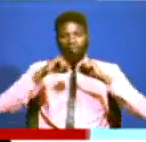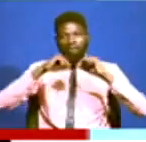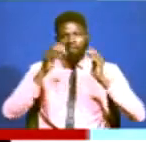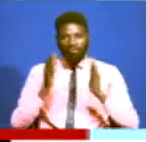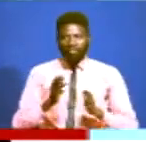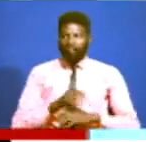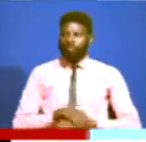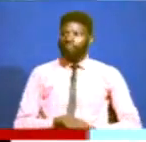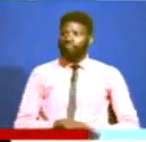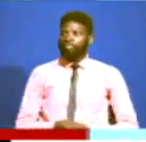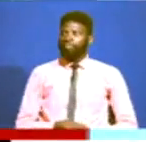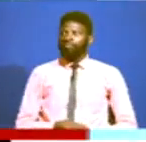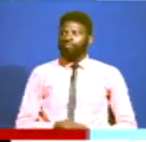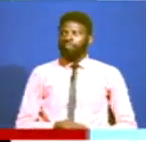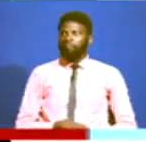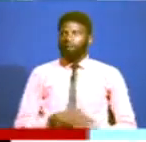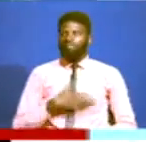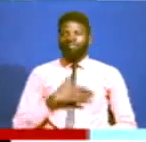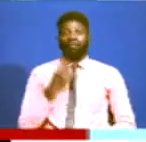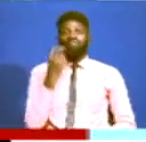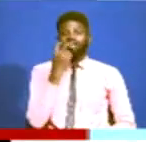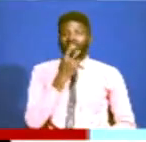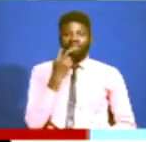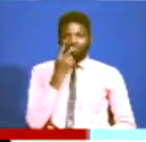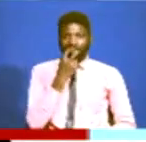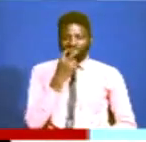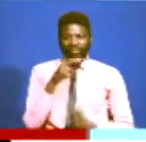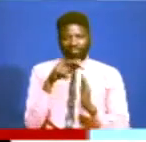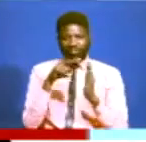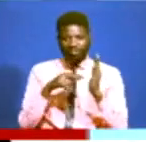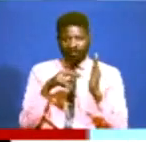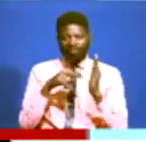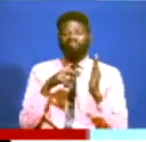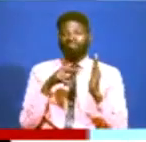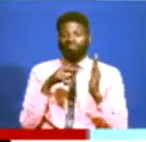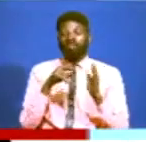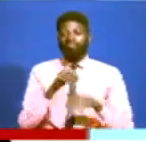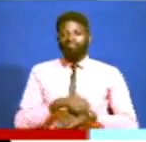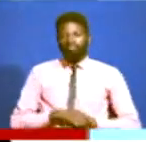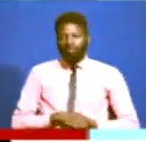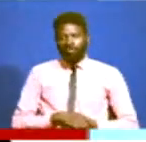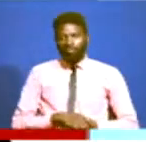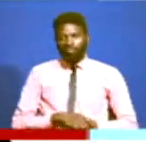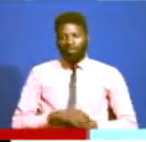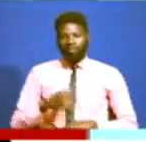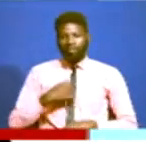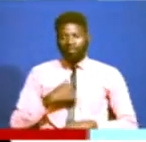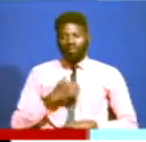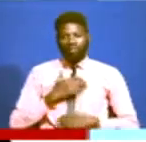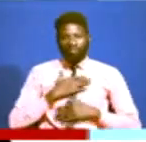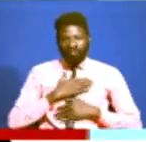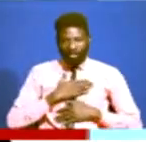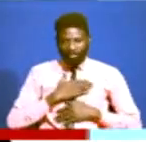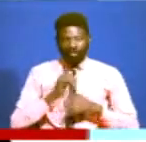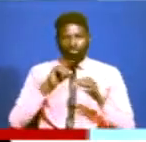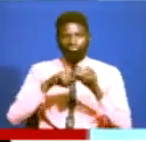Now I'll go to my written speech. It gives me great pleasure to join you today as we celebrate this